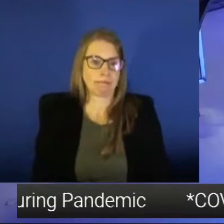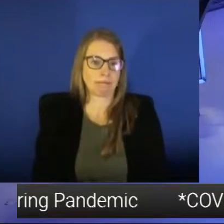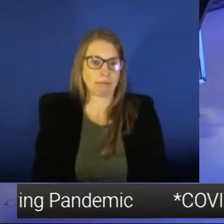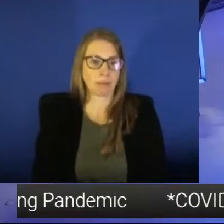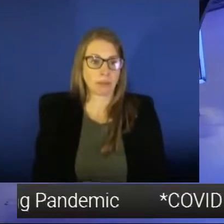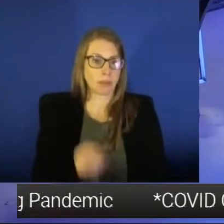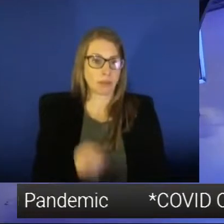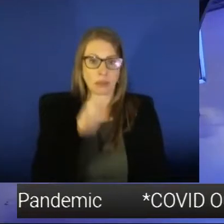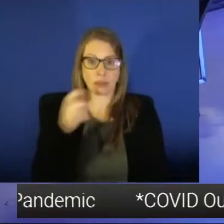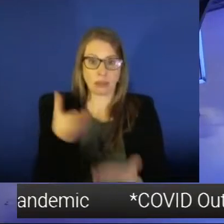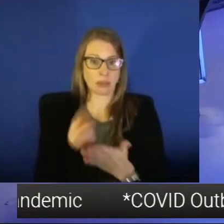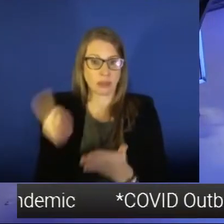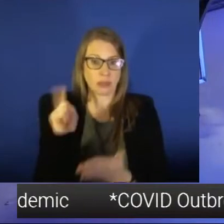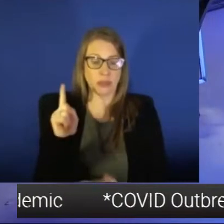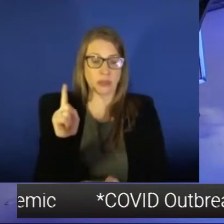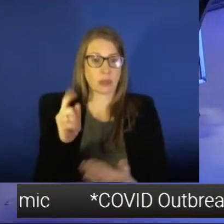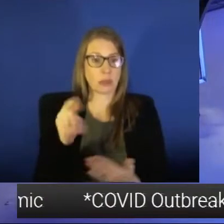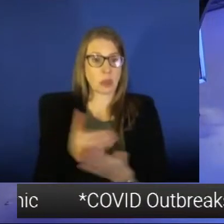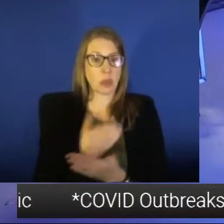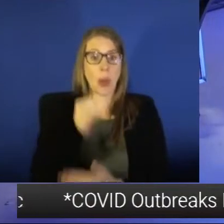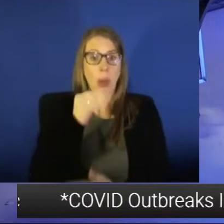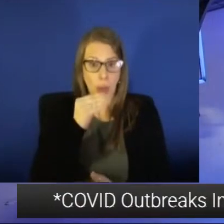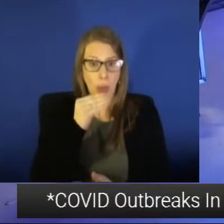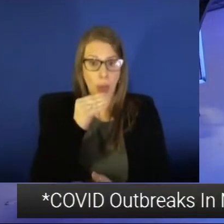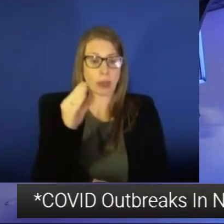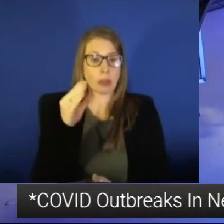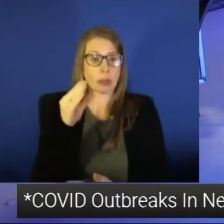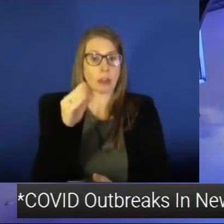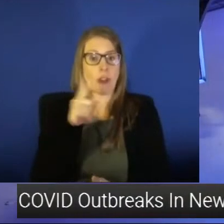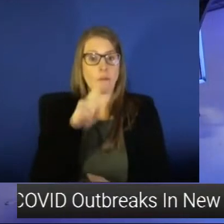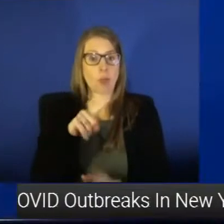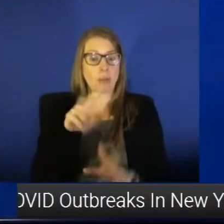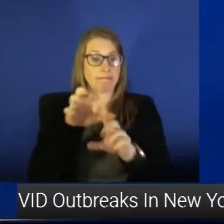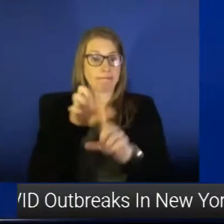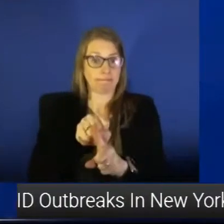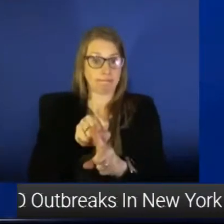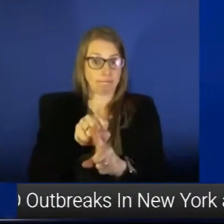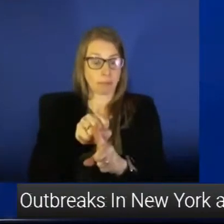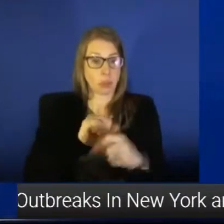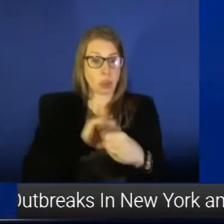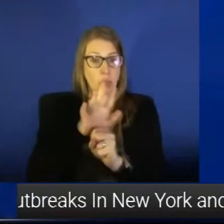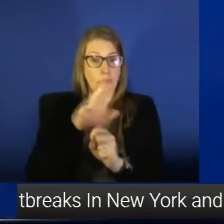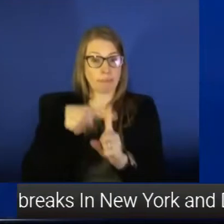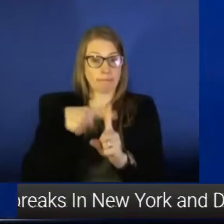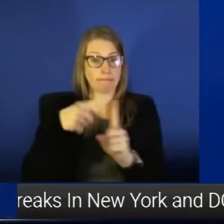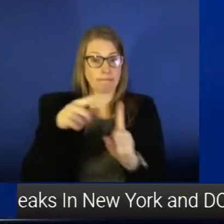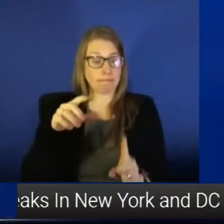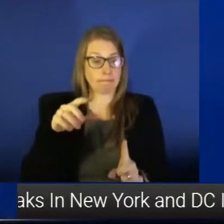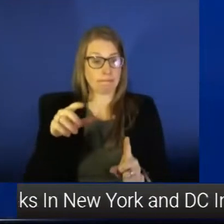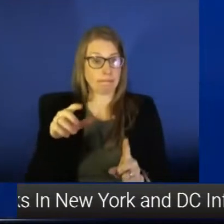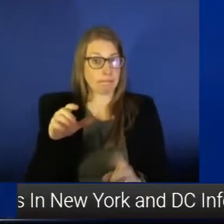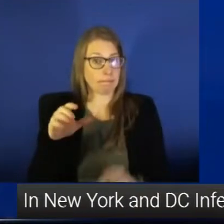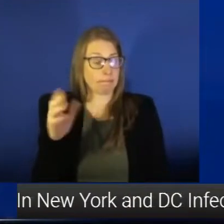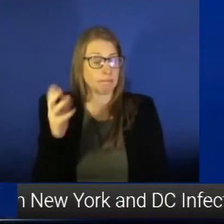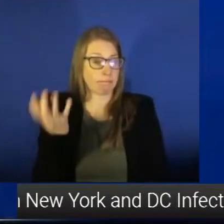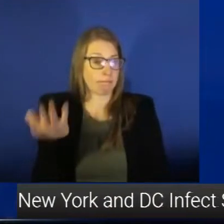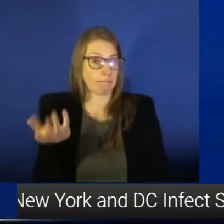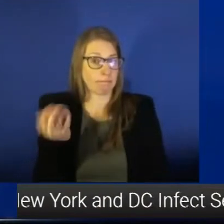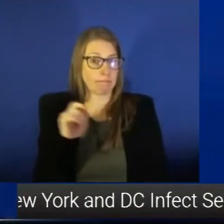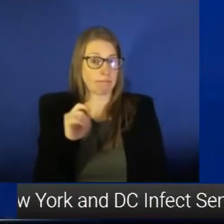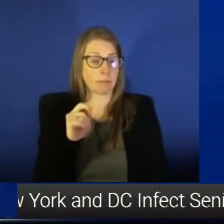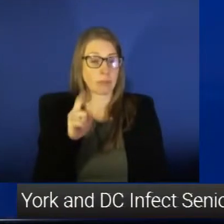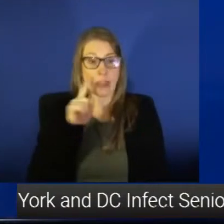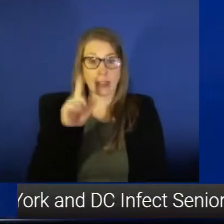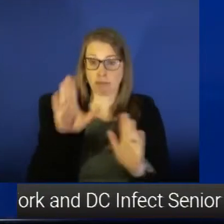news of the new breathalyzer dropped. Just quick thoughts on that. Yeah, well, I bet Barkman has some thoughts too. I think it's great. I think